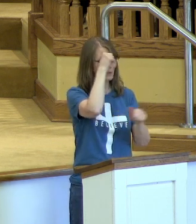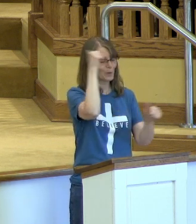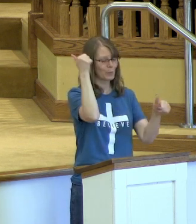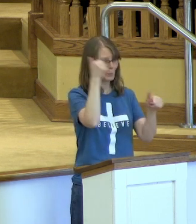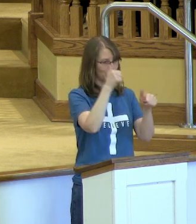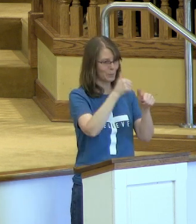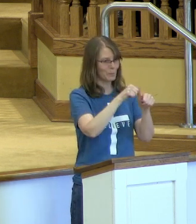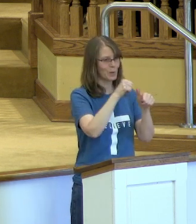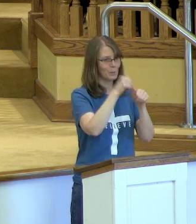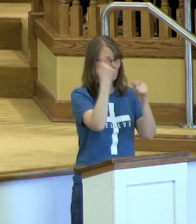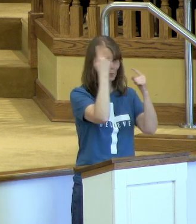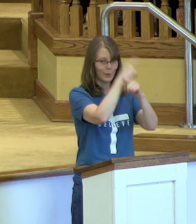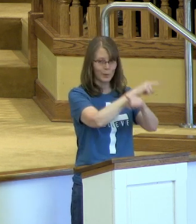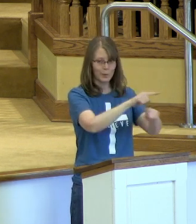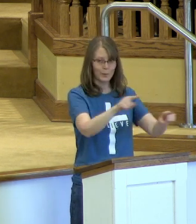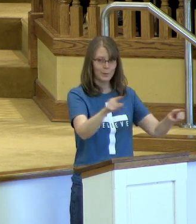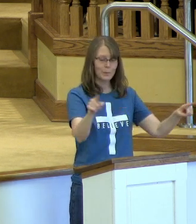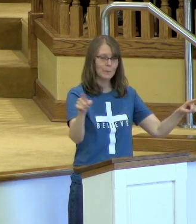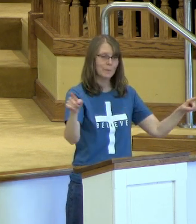was for you